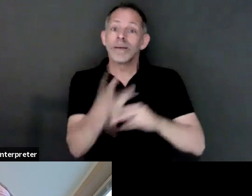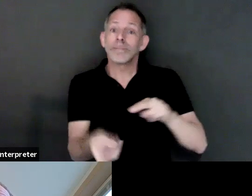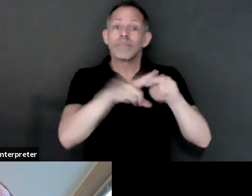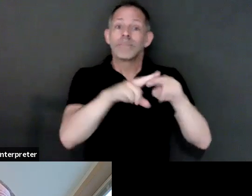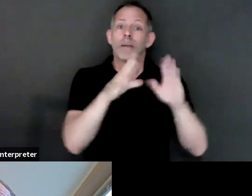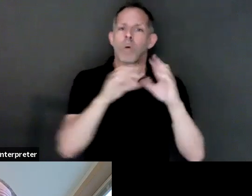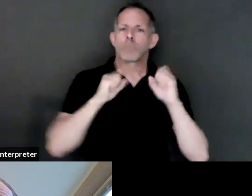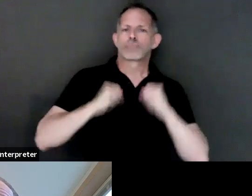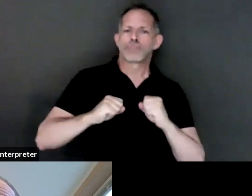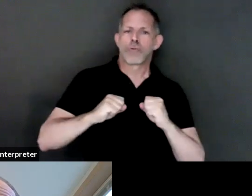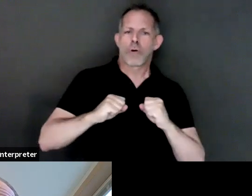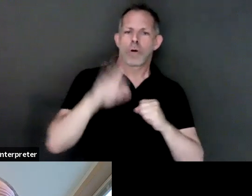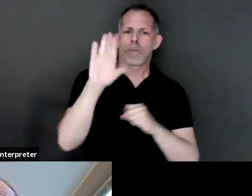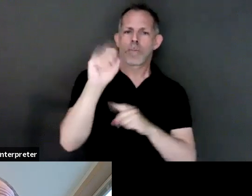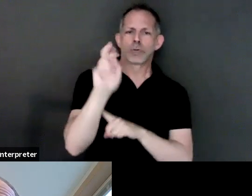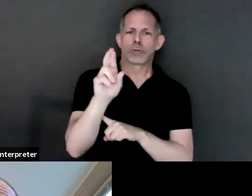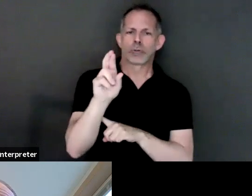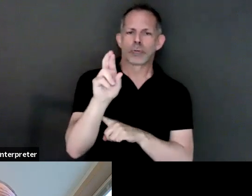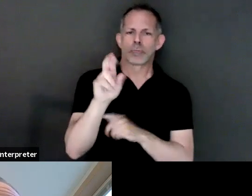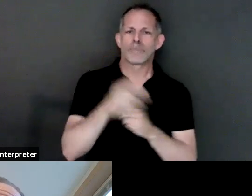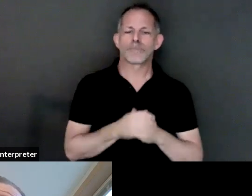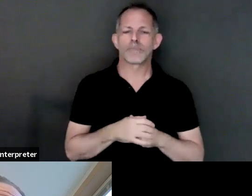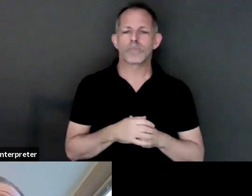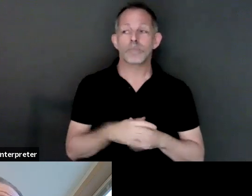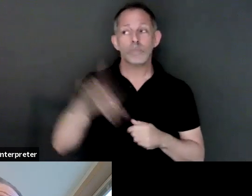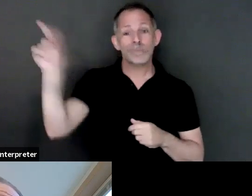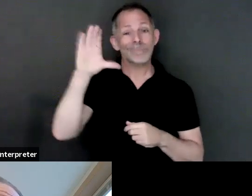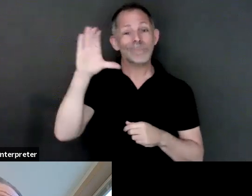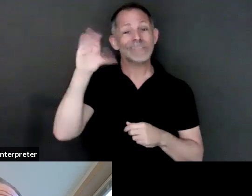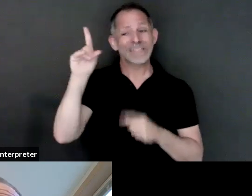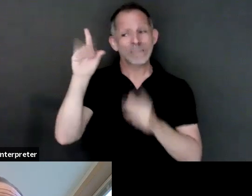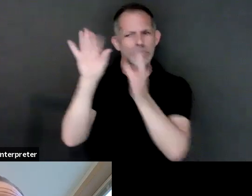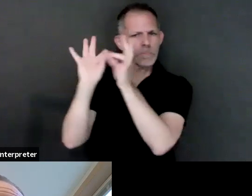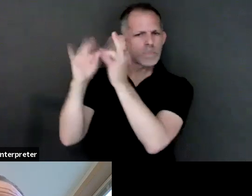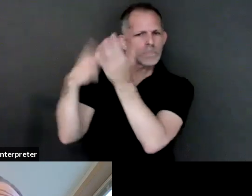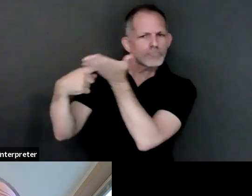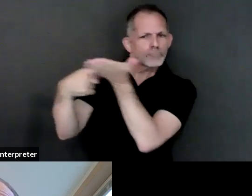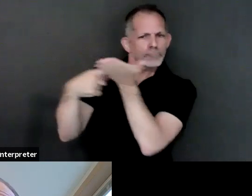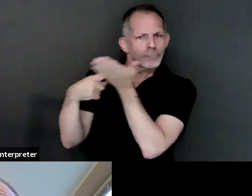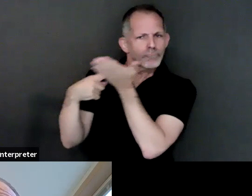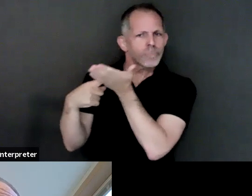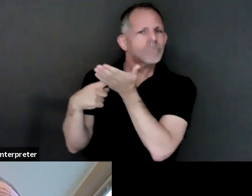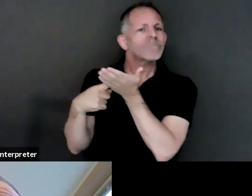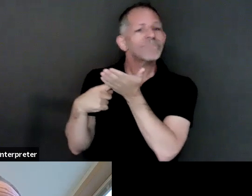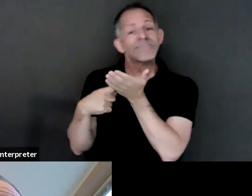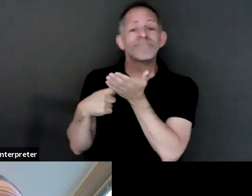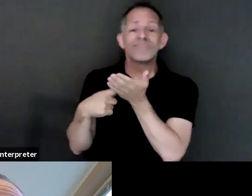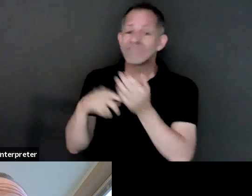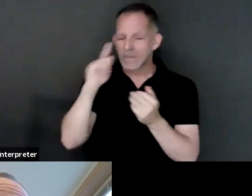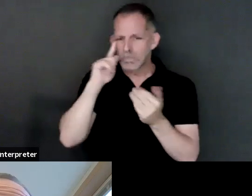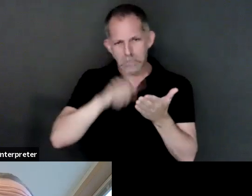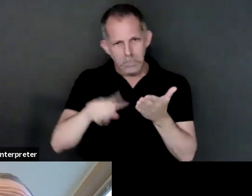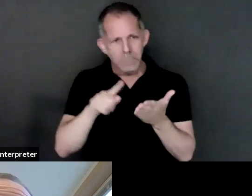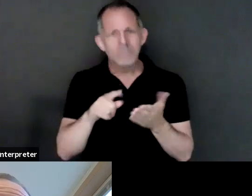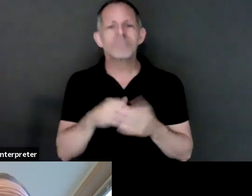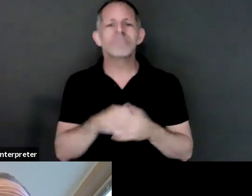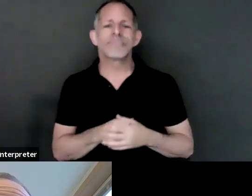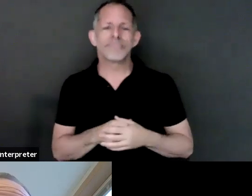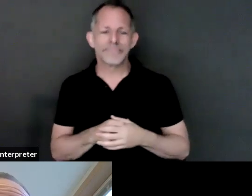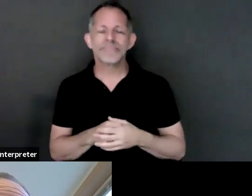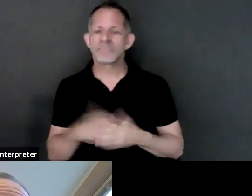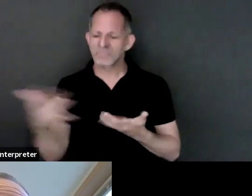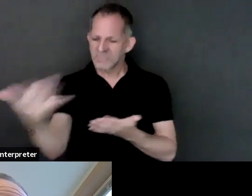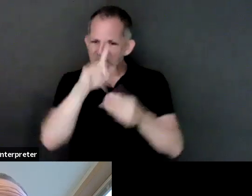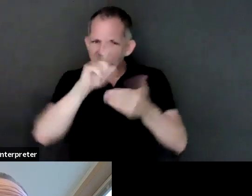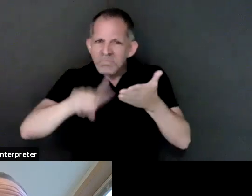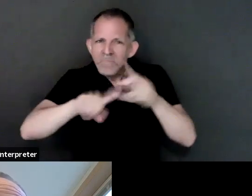now CDC says that still watching that data and will continue to do so and inform the Advisory